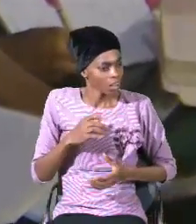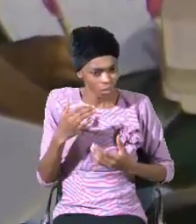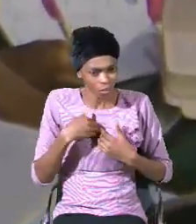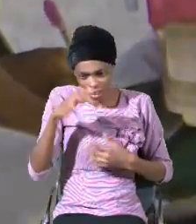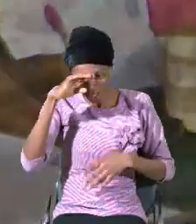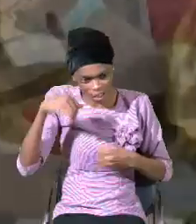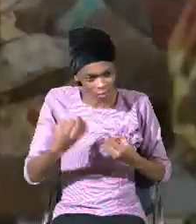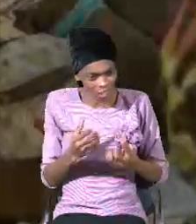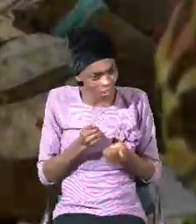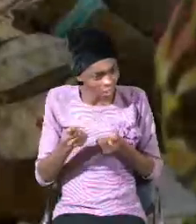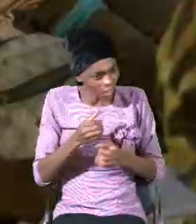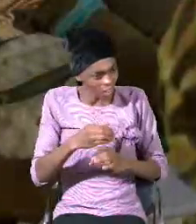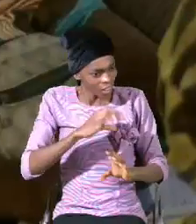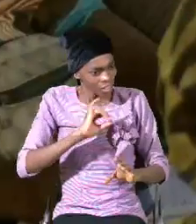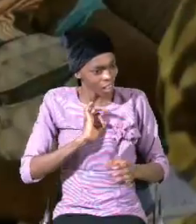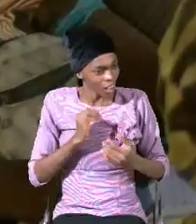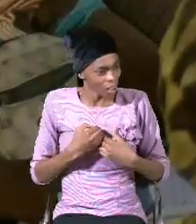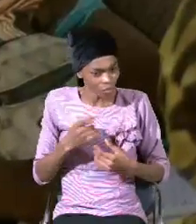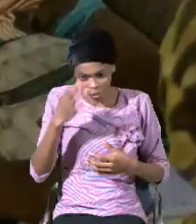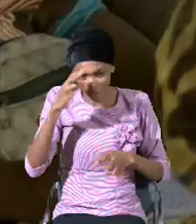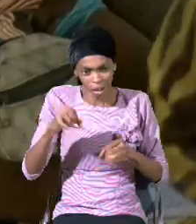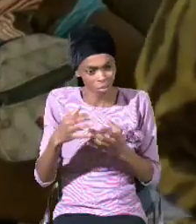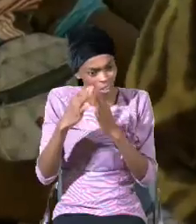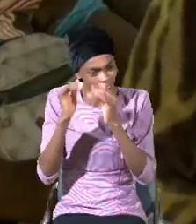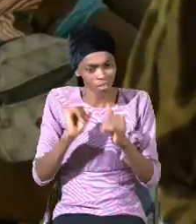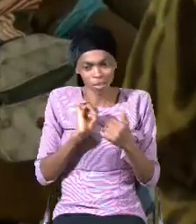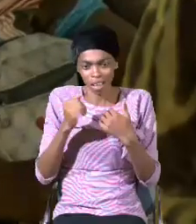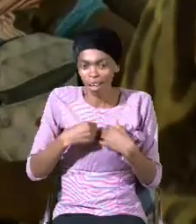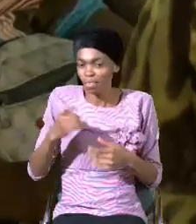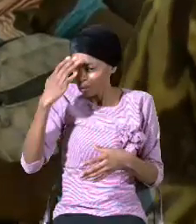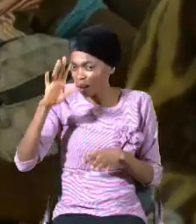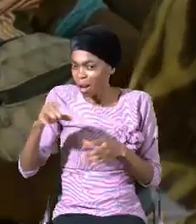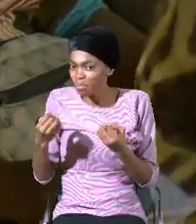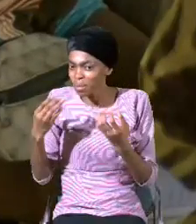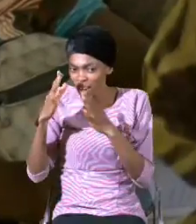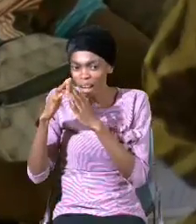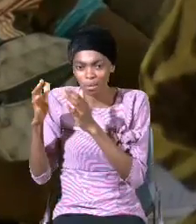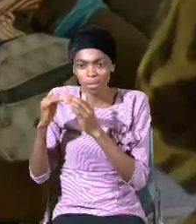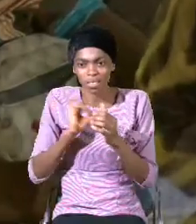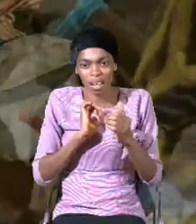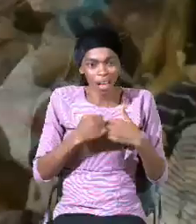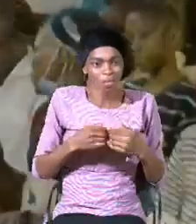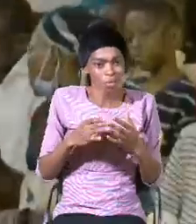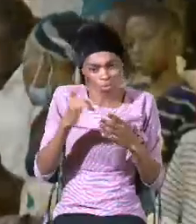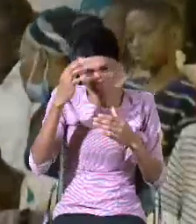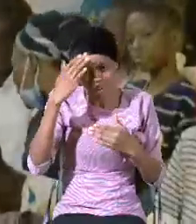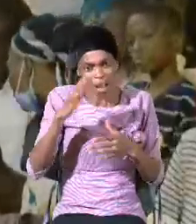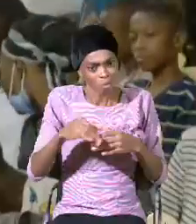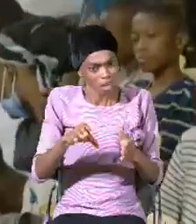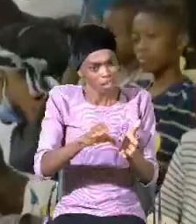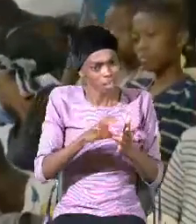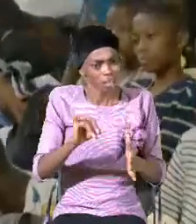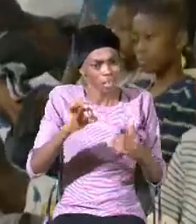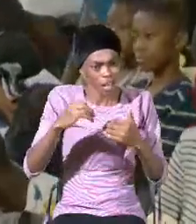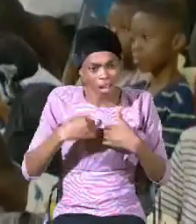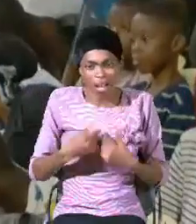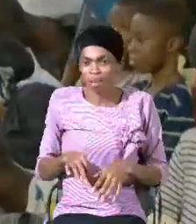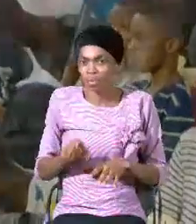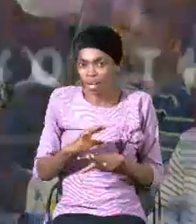how many houses I have, and you know how many buildings I've raised up, you know how many degrees I have, and you know how